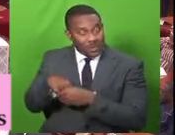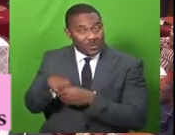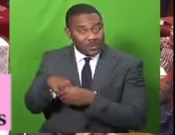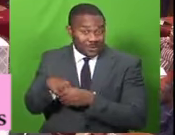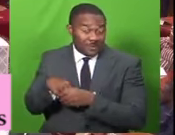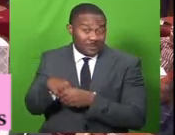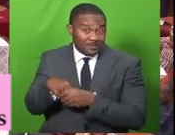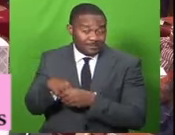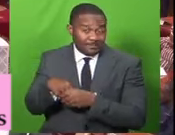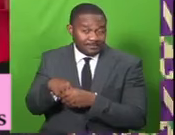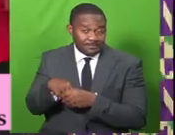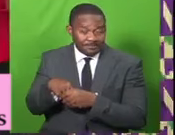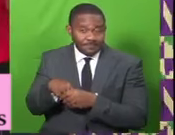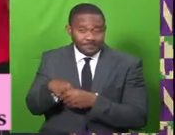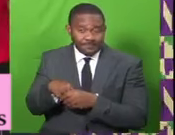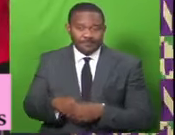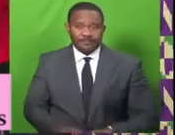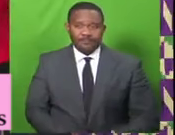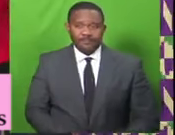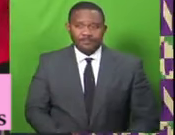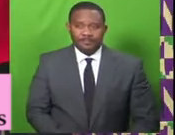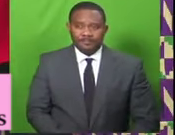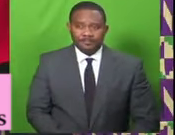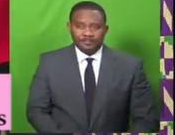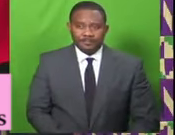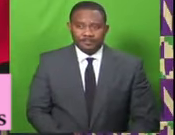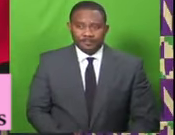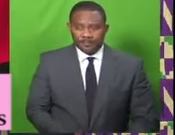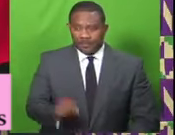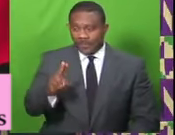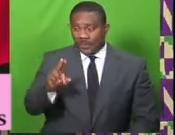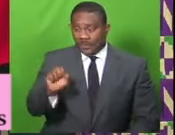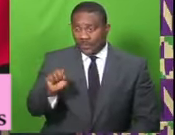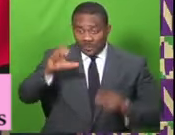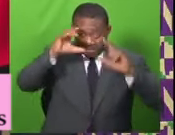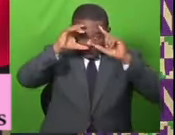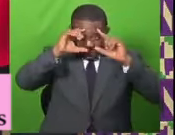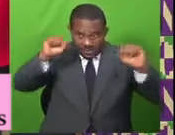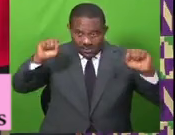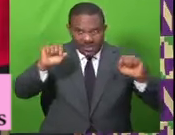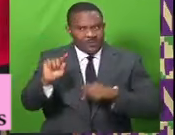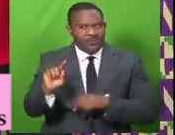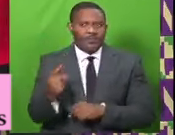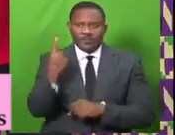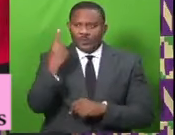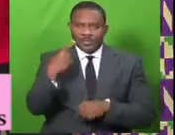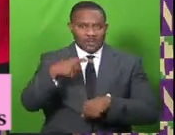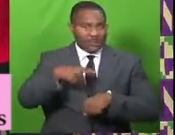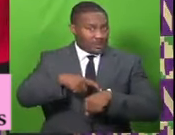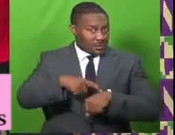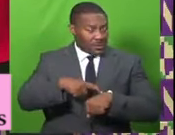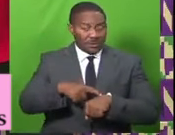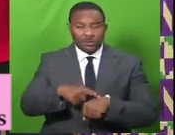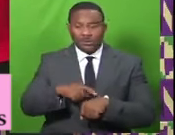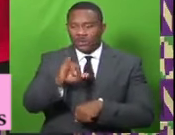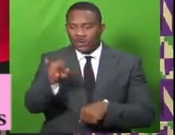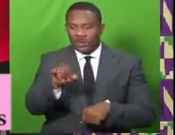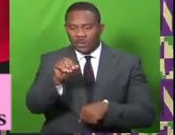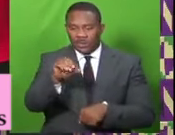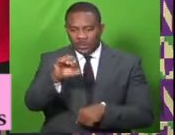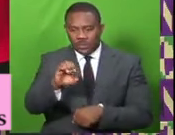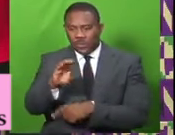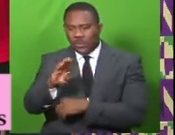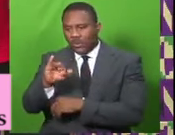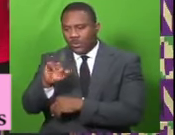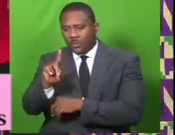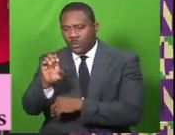the reform of the UN Security Council. A U.S. president, for the first time in the person of President Joe Biden,